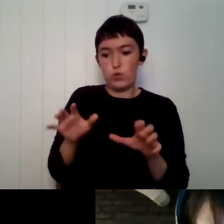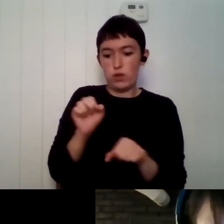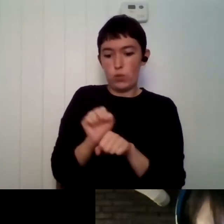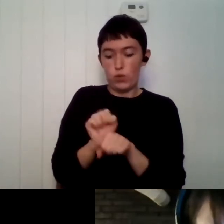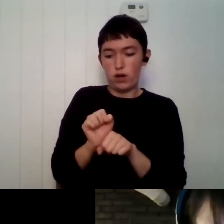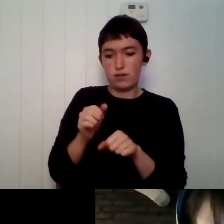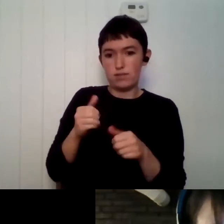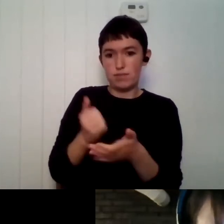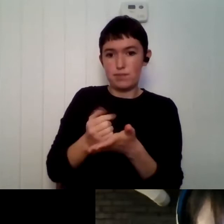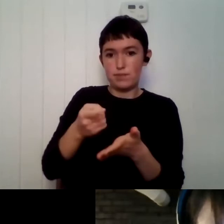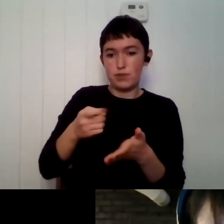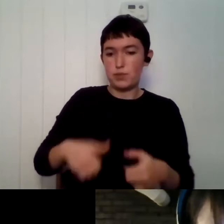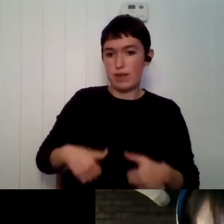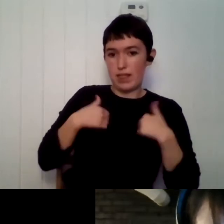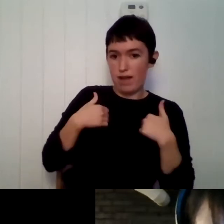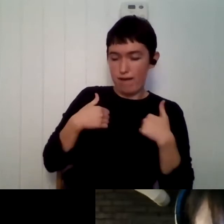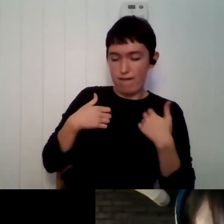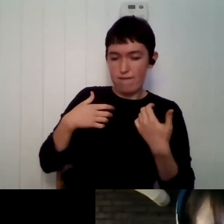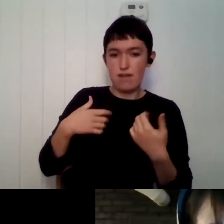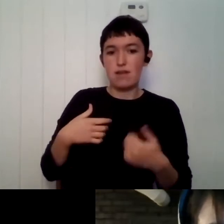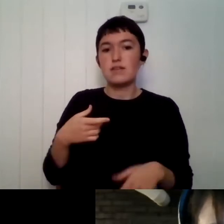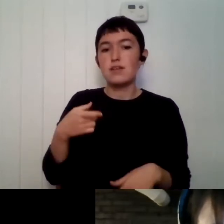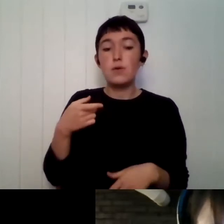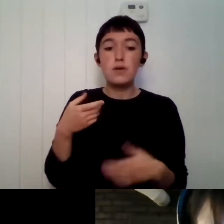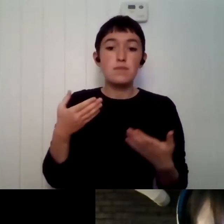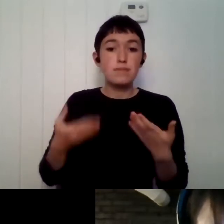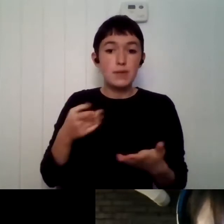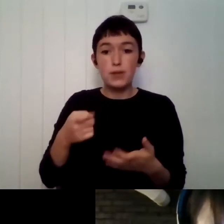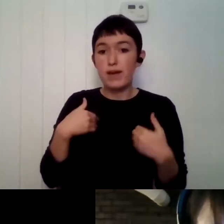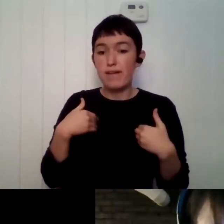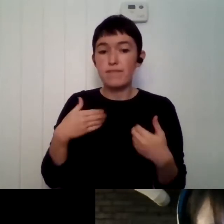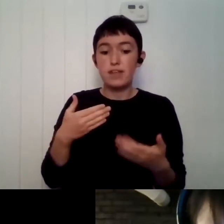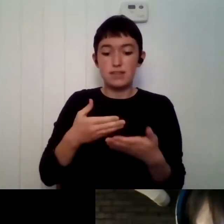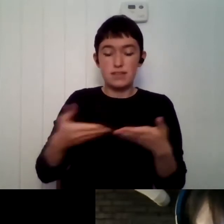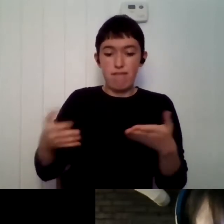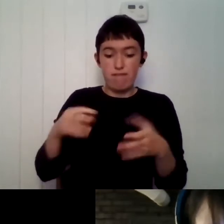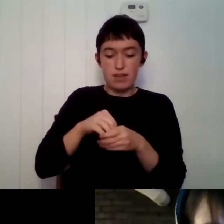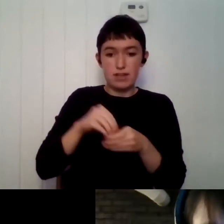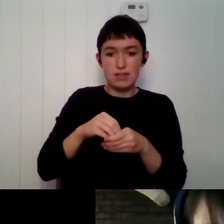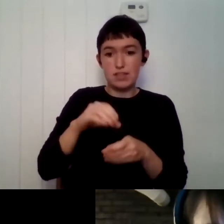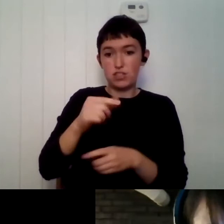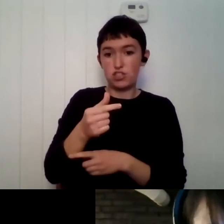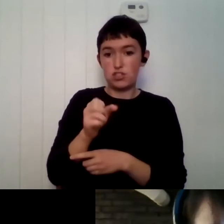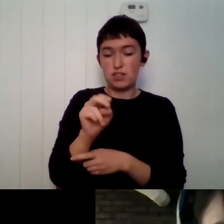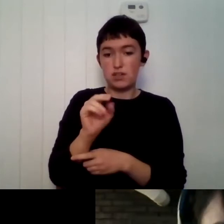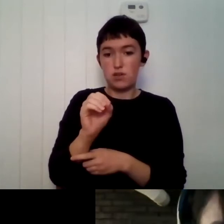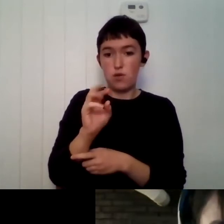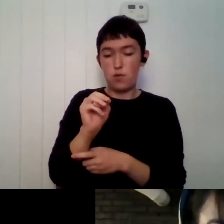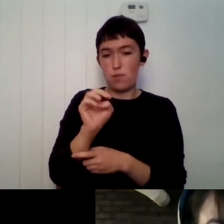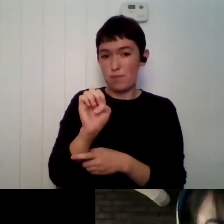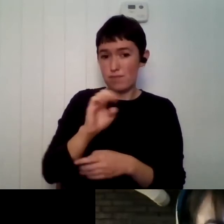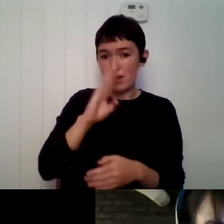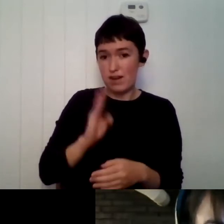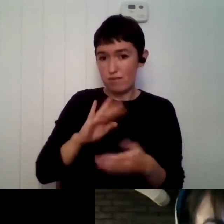like you could have stuff in your genome that never actually gets turned into a protein for whatever reason. So having